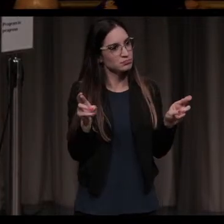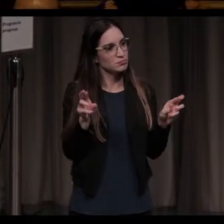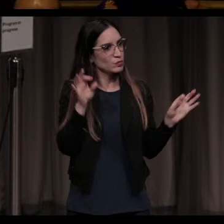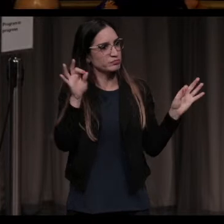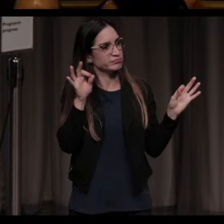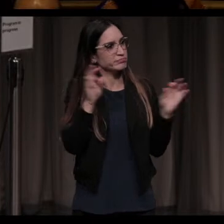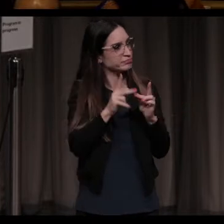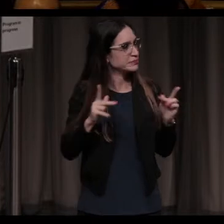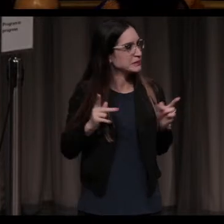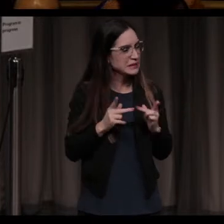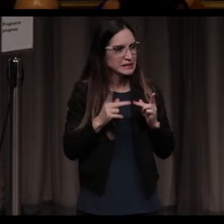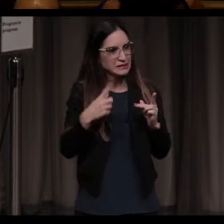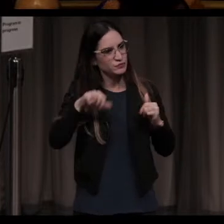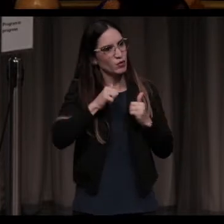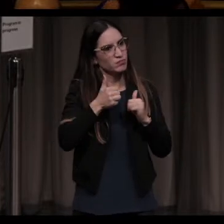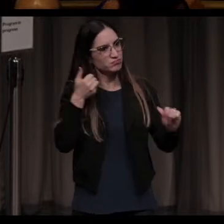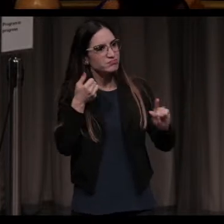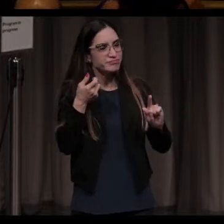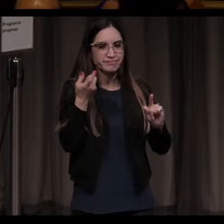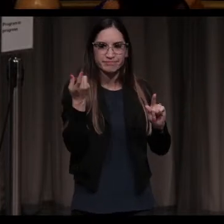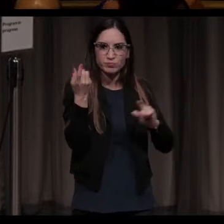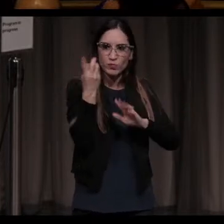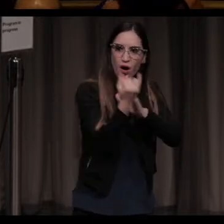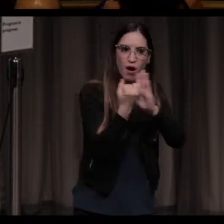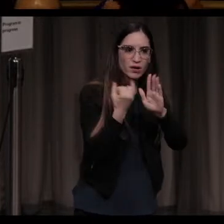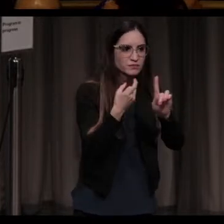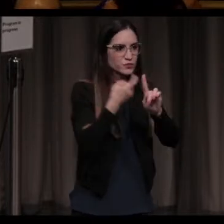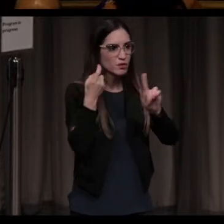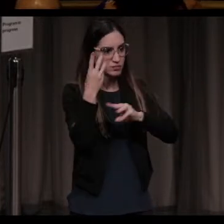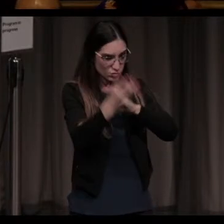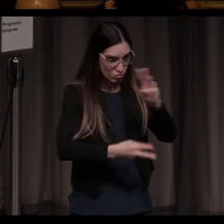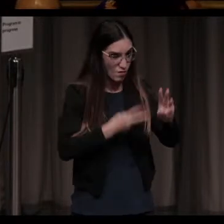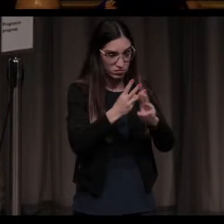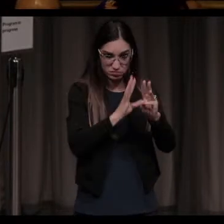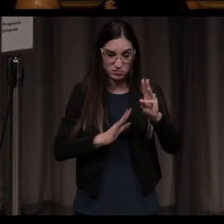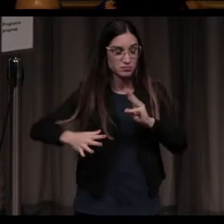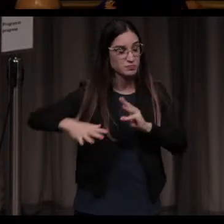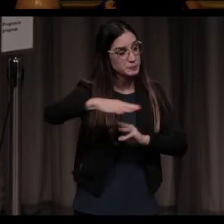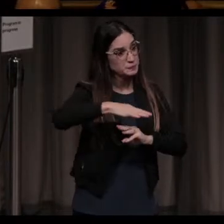with art from all over the world. So I don't